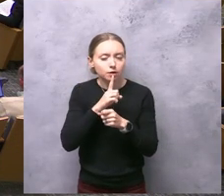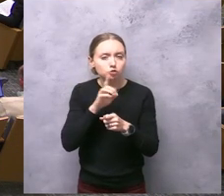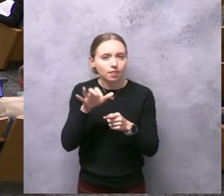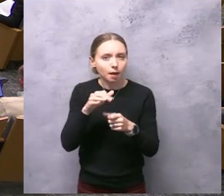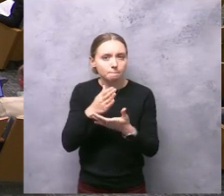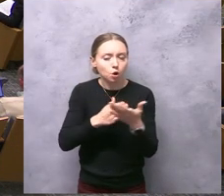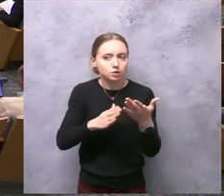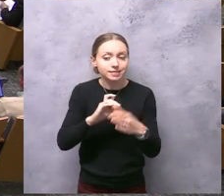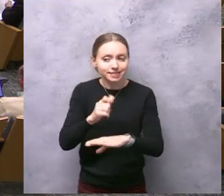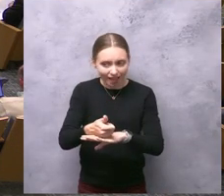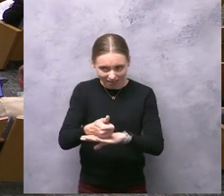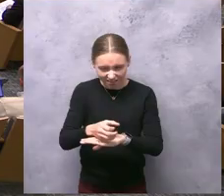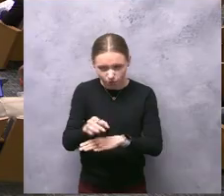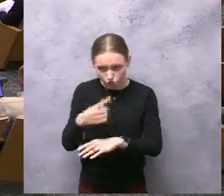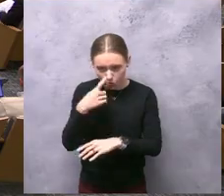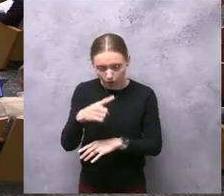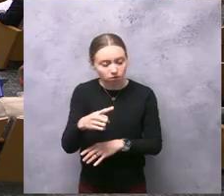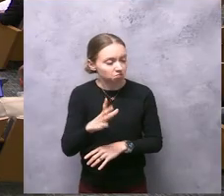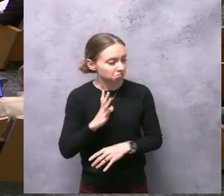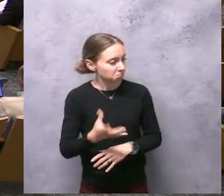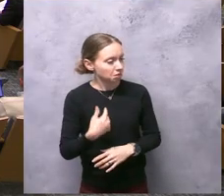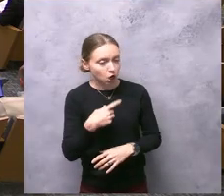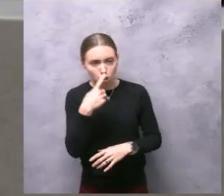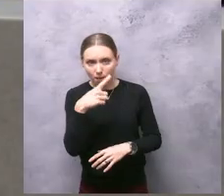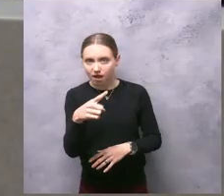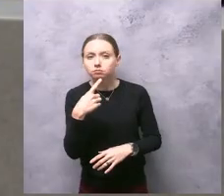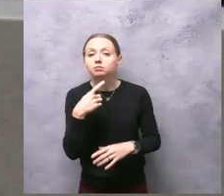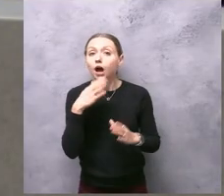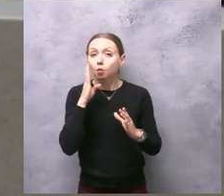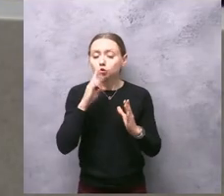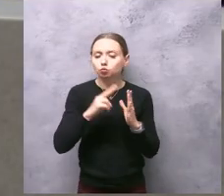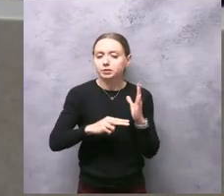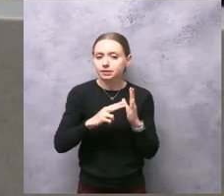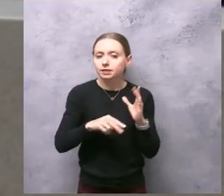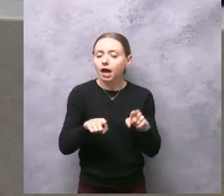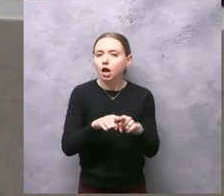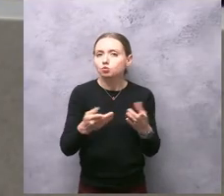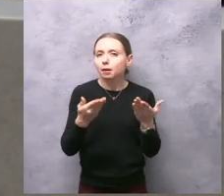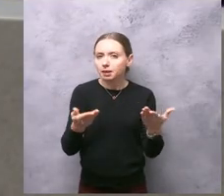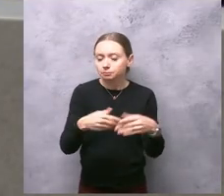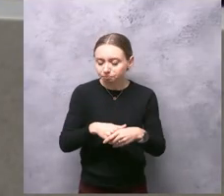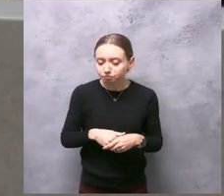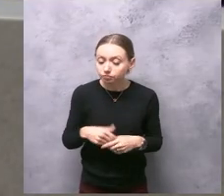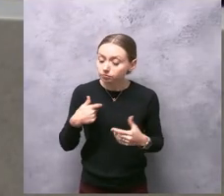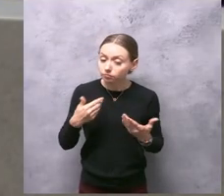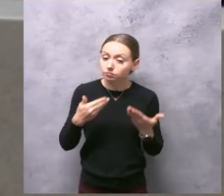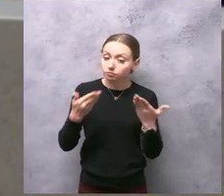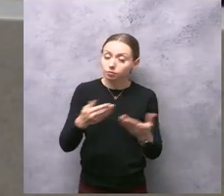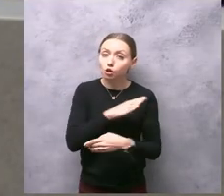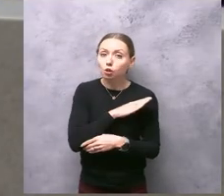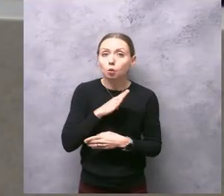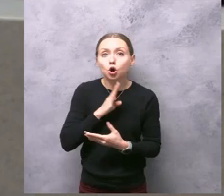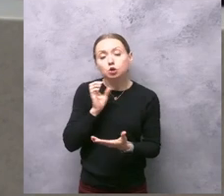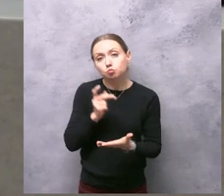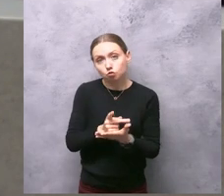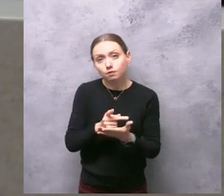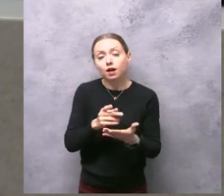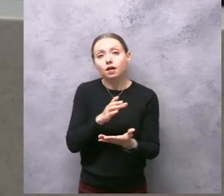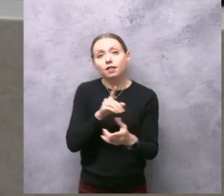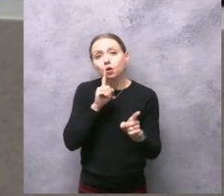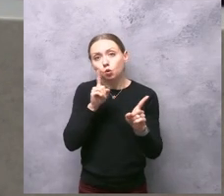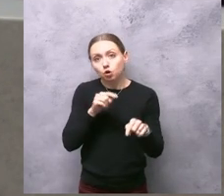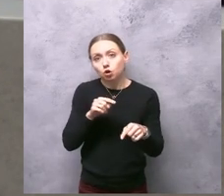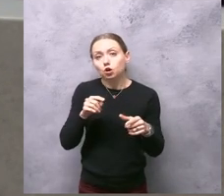Excuse me. Mr. President, I'm fine restating the motion. I'll read the motion as recommended. I move that the board approve the order authorizing the issuance